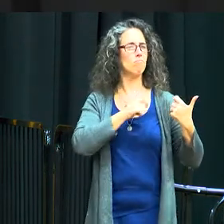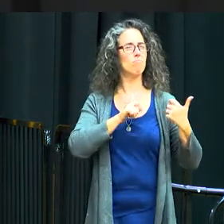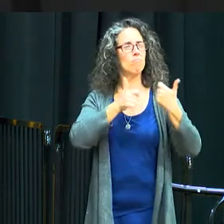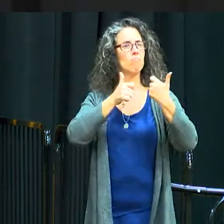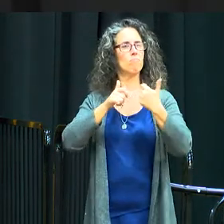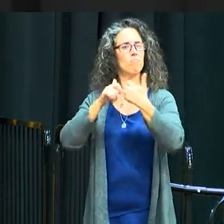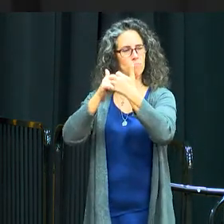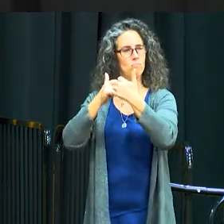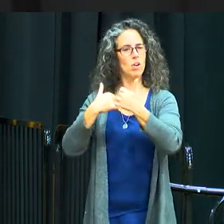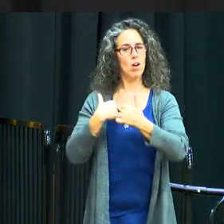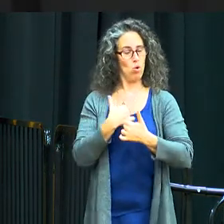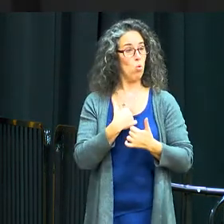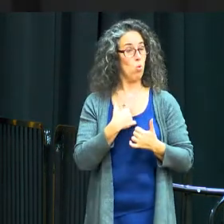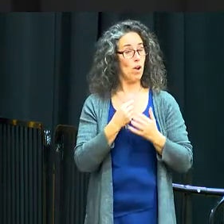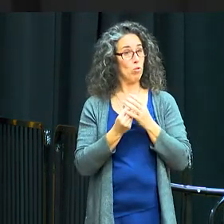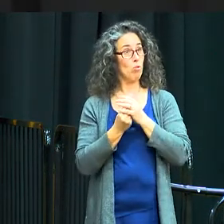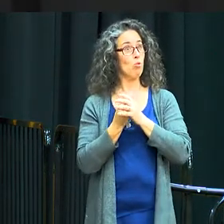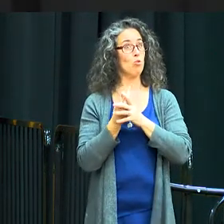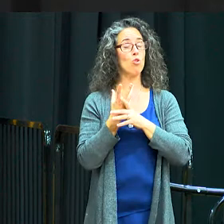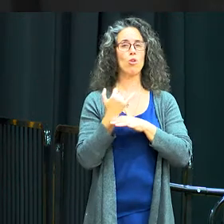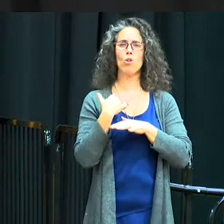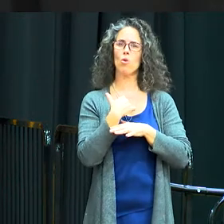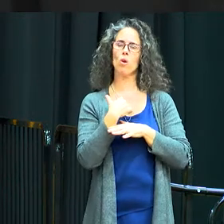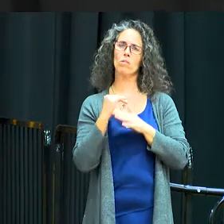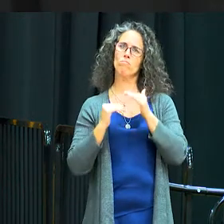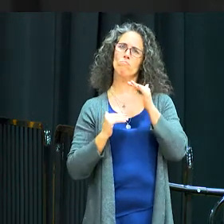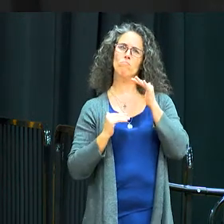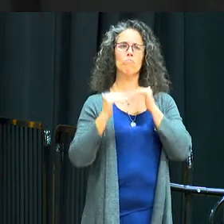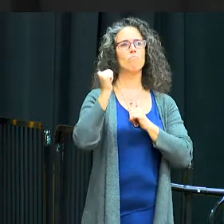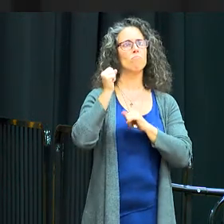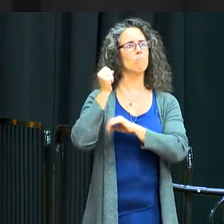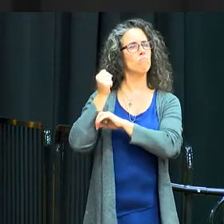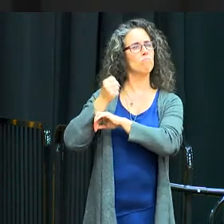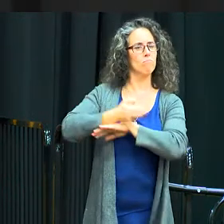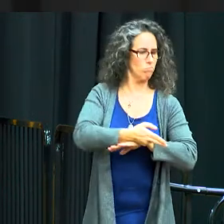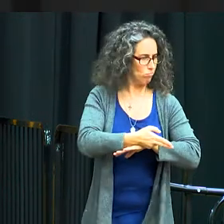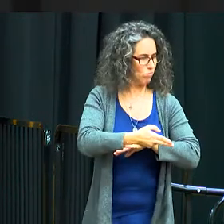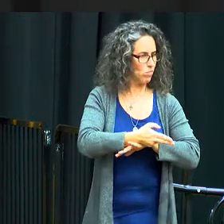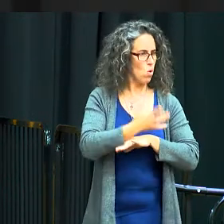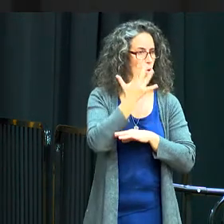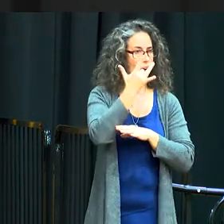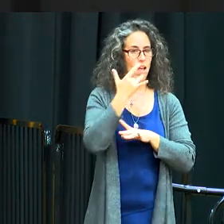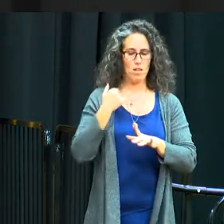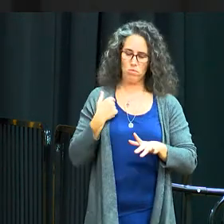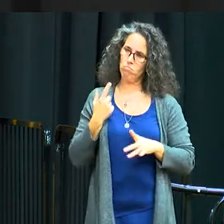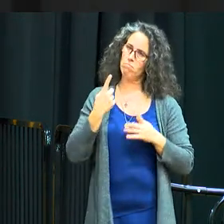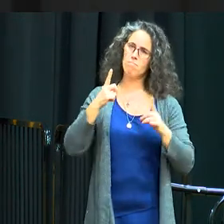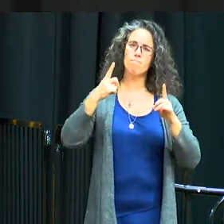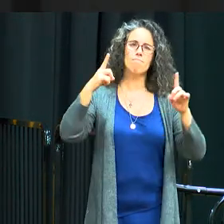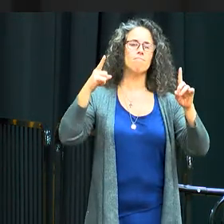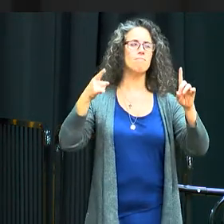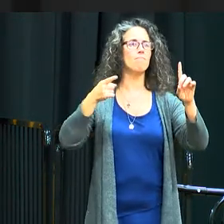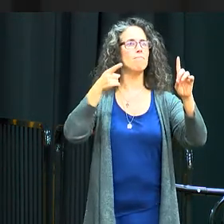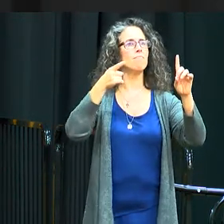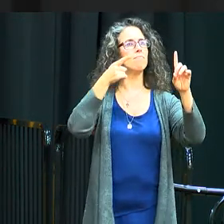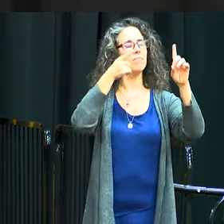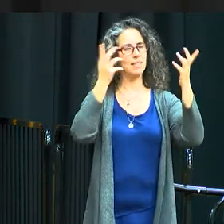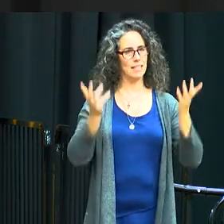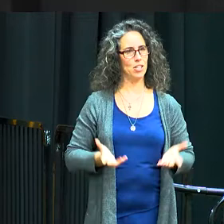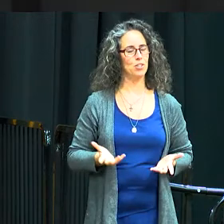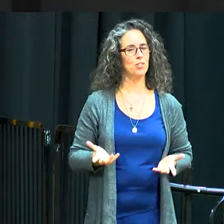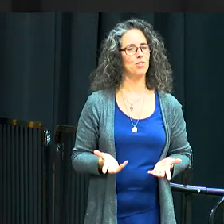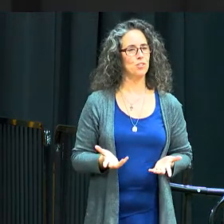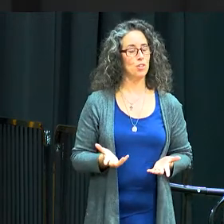grow to be greater than, that they can knock us down. We overcame them to get to where we are. We are here